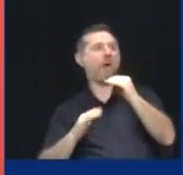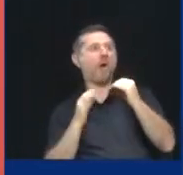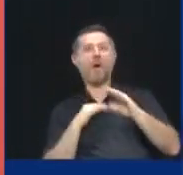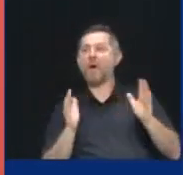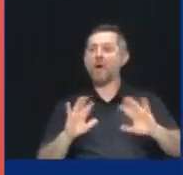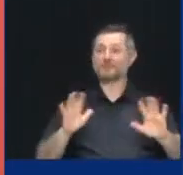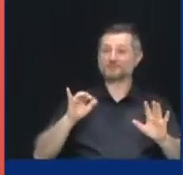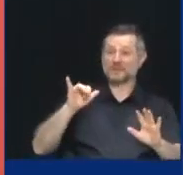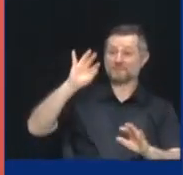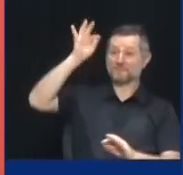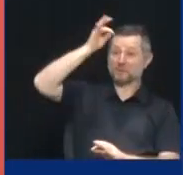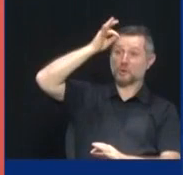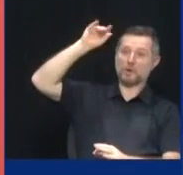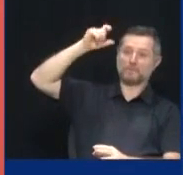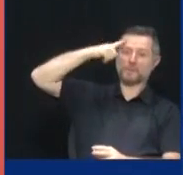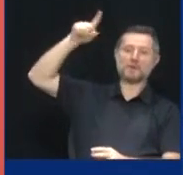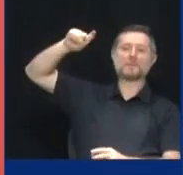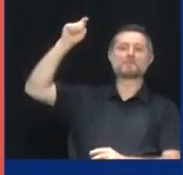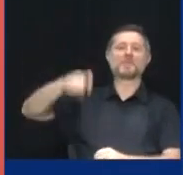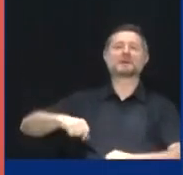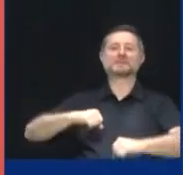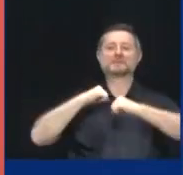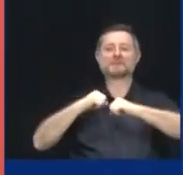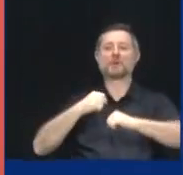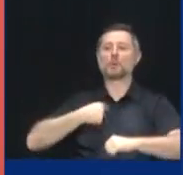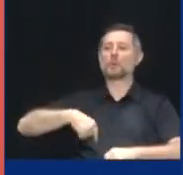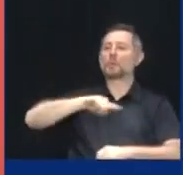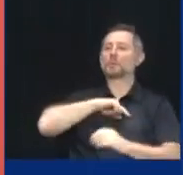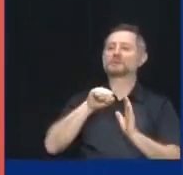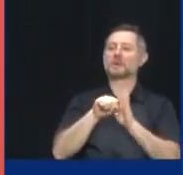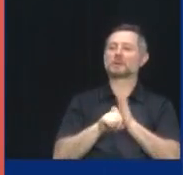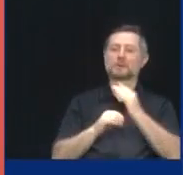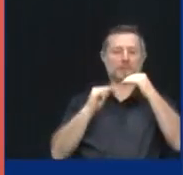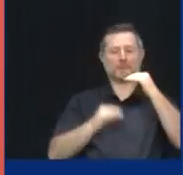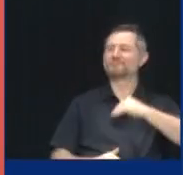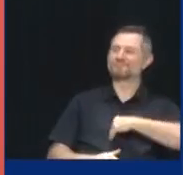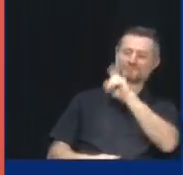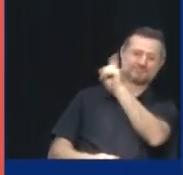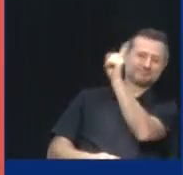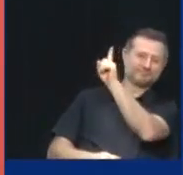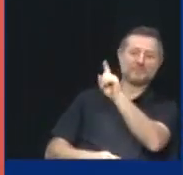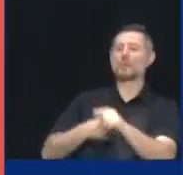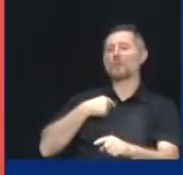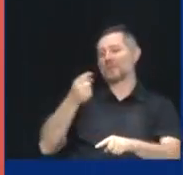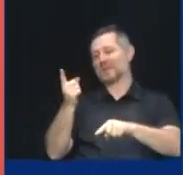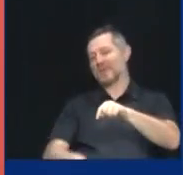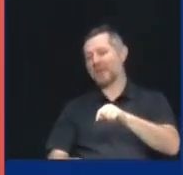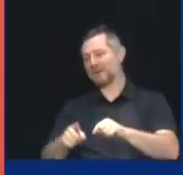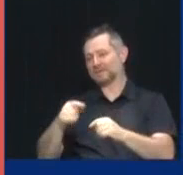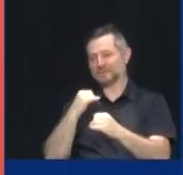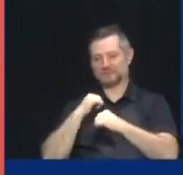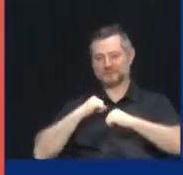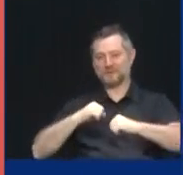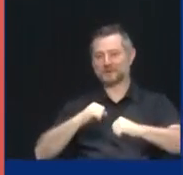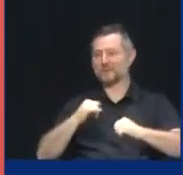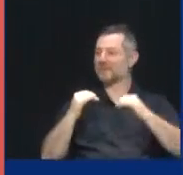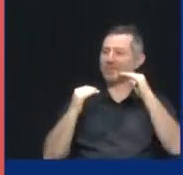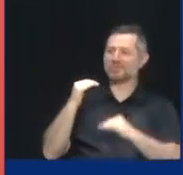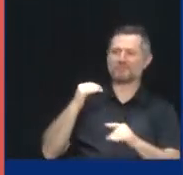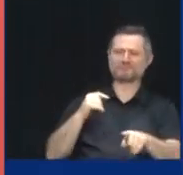its inequality. And inequality is indefensible because it violates